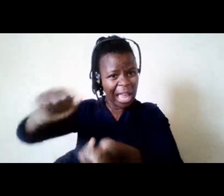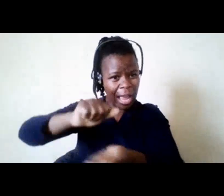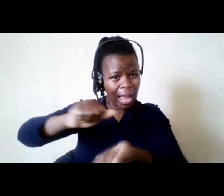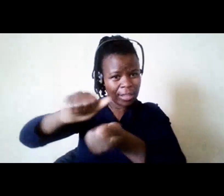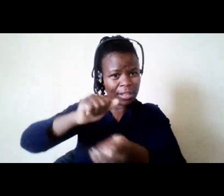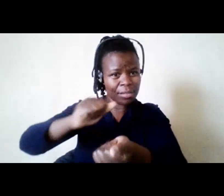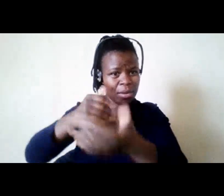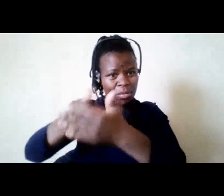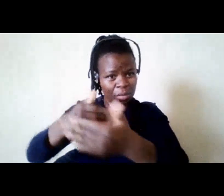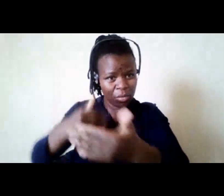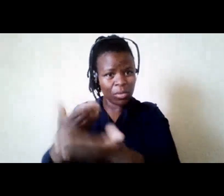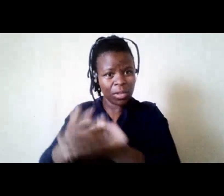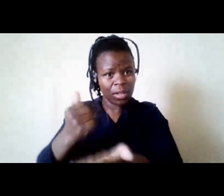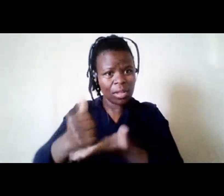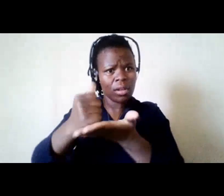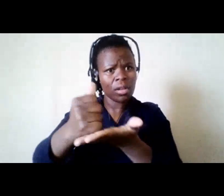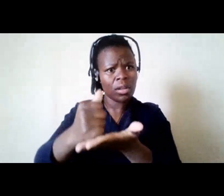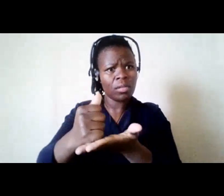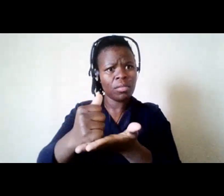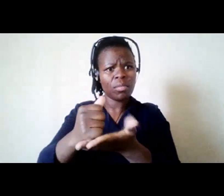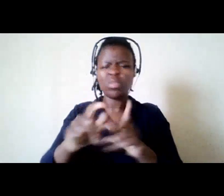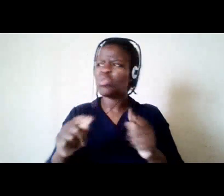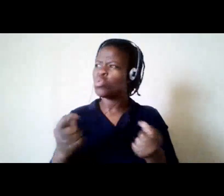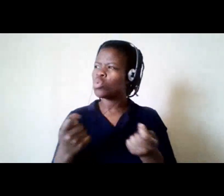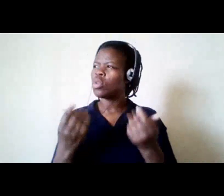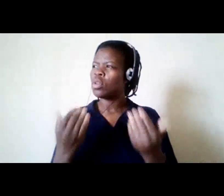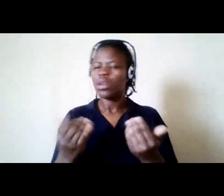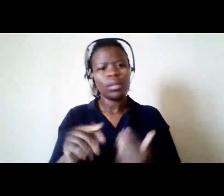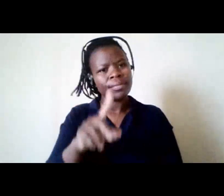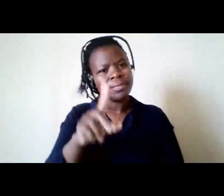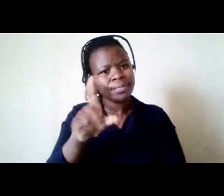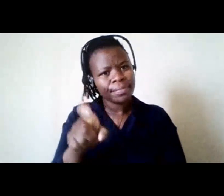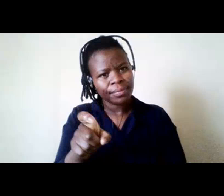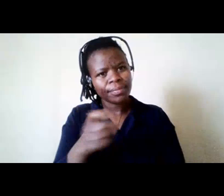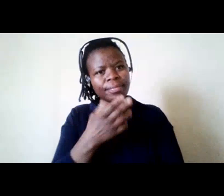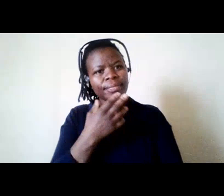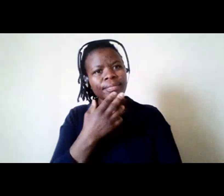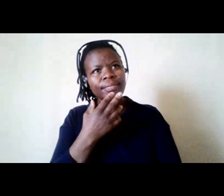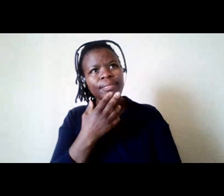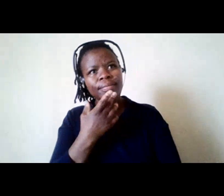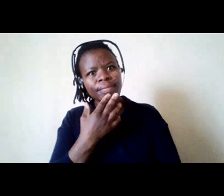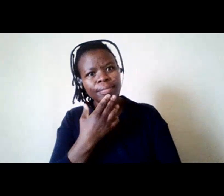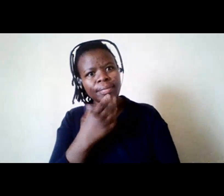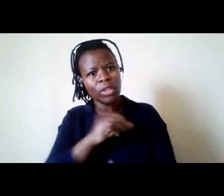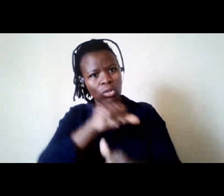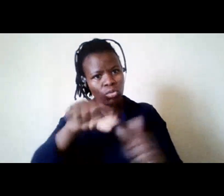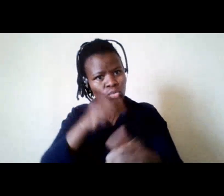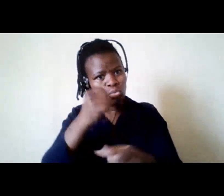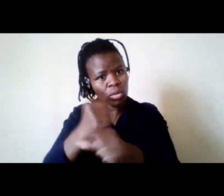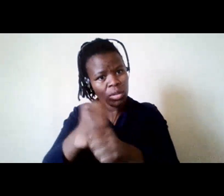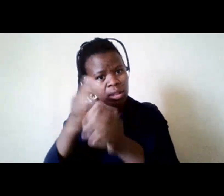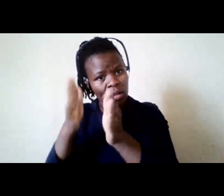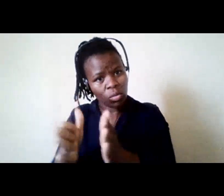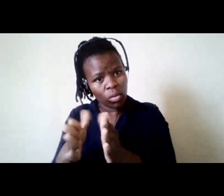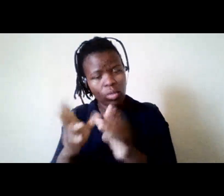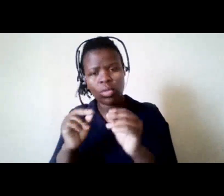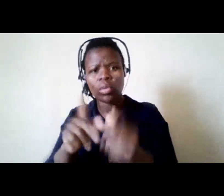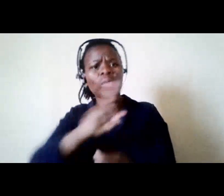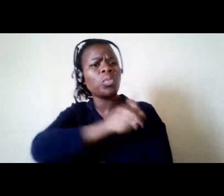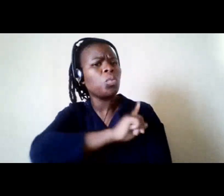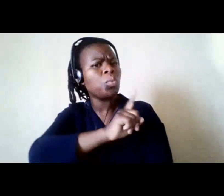him. So now I asked the social worker there to say, why do